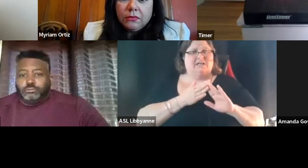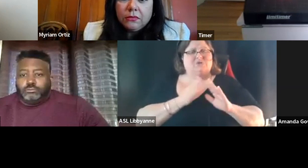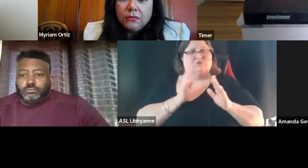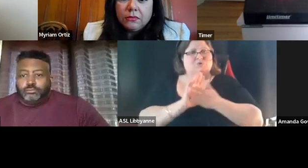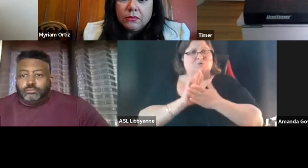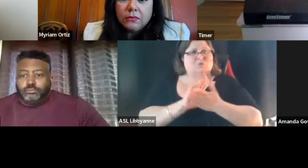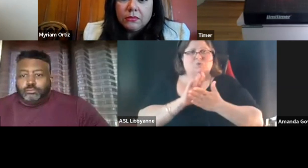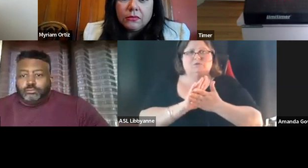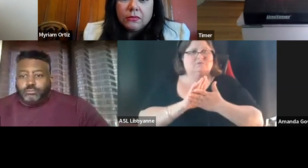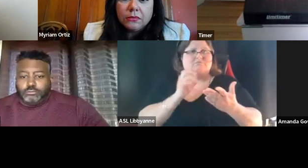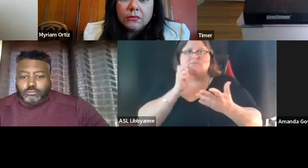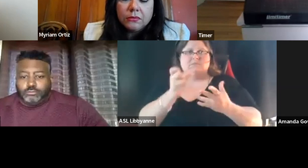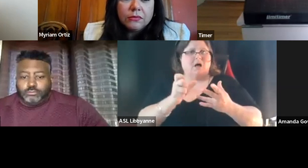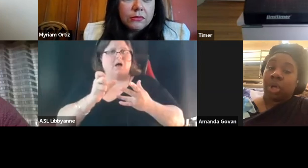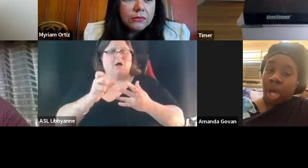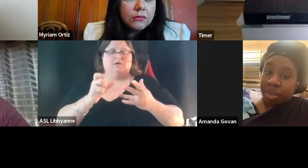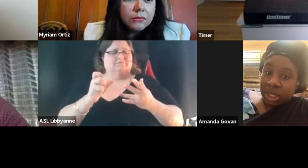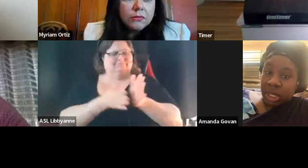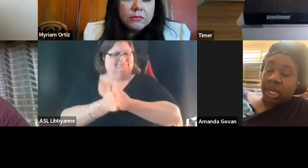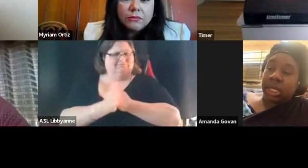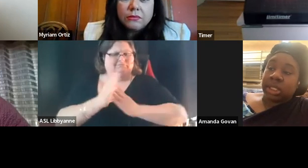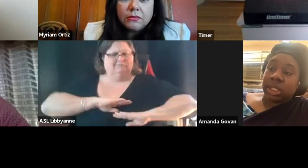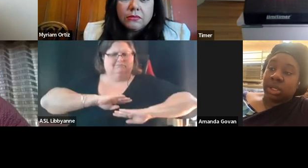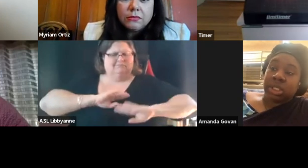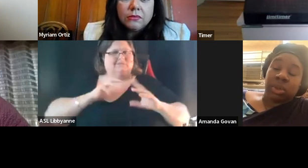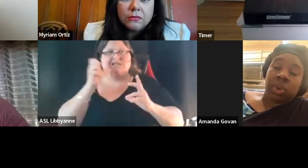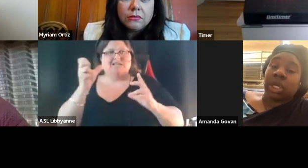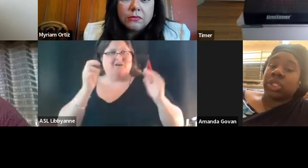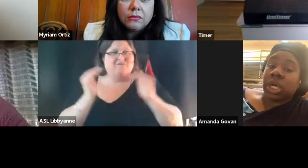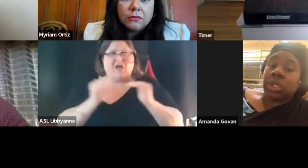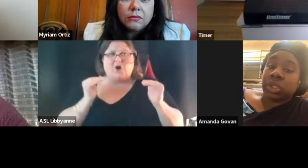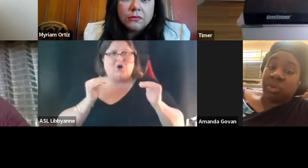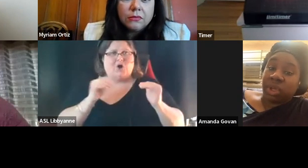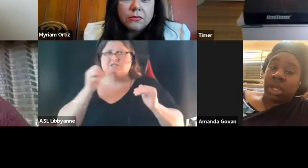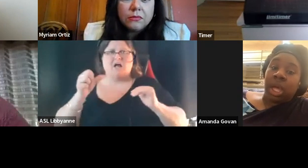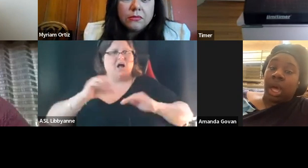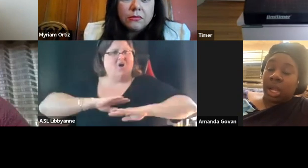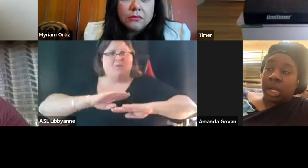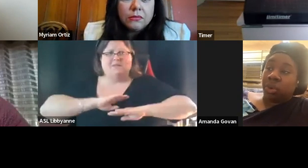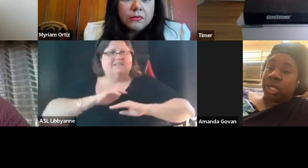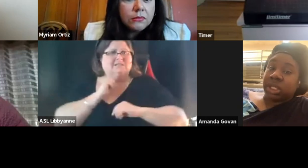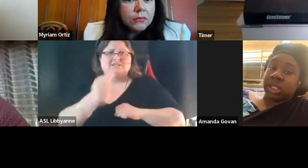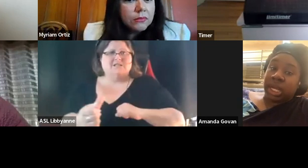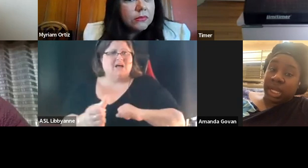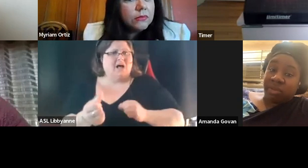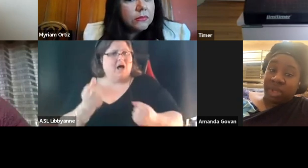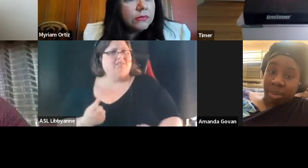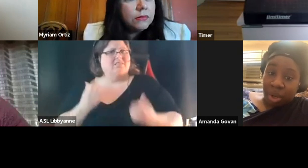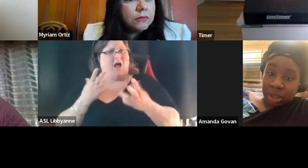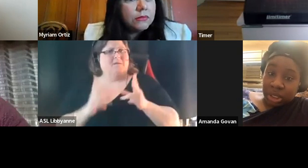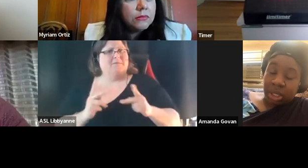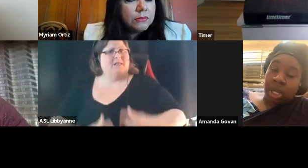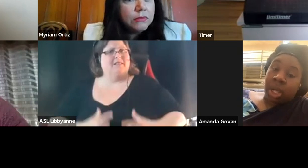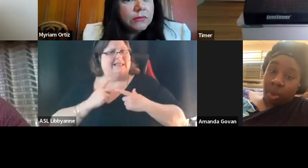doesn't necessarily seem fair. That doesn't seem competent, and it doesn't necessarily seem right because you're underserving a lot of the residents that live